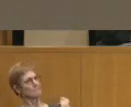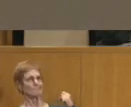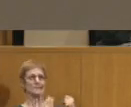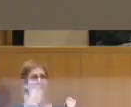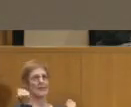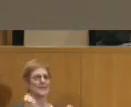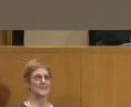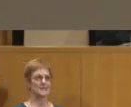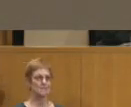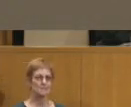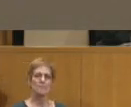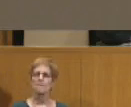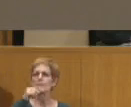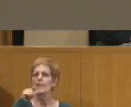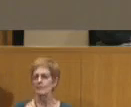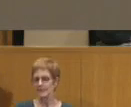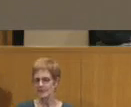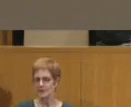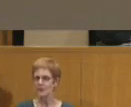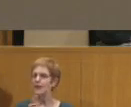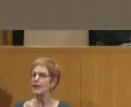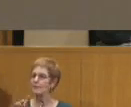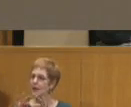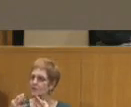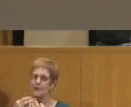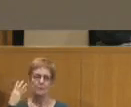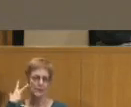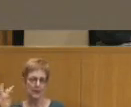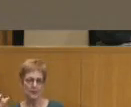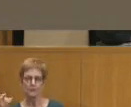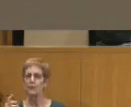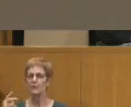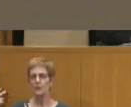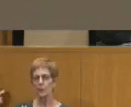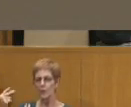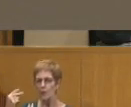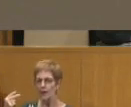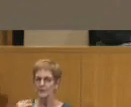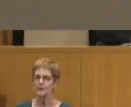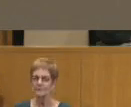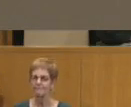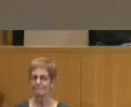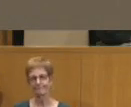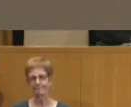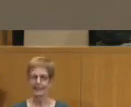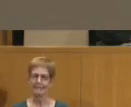Councilmember Azmira. Thank you. Thank you, Madam Mayor.